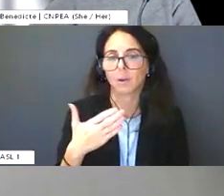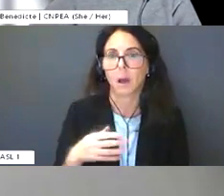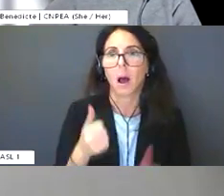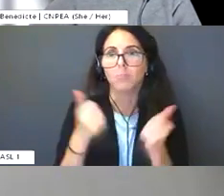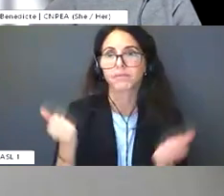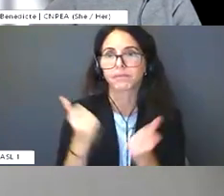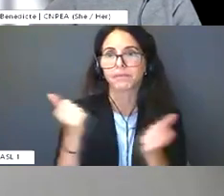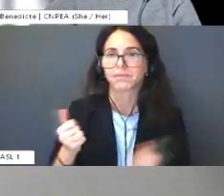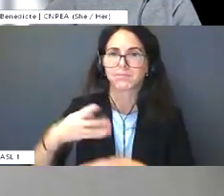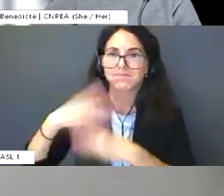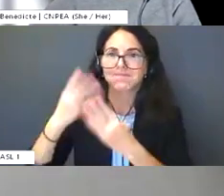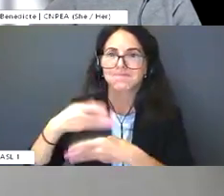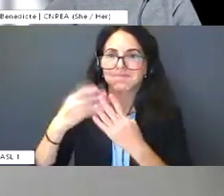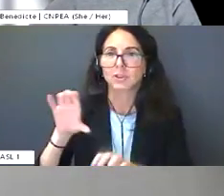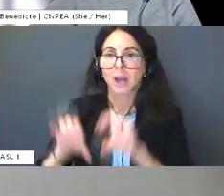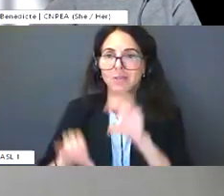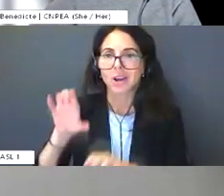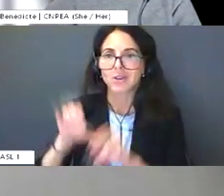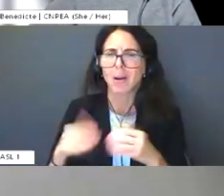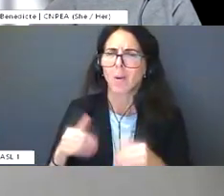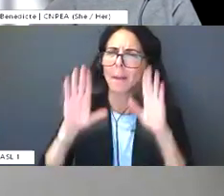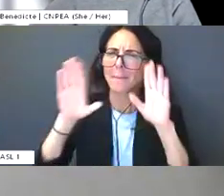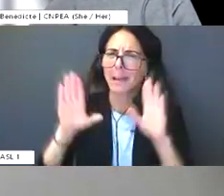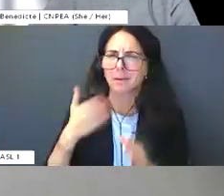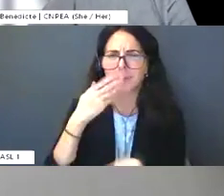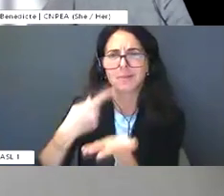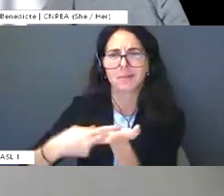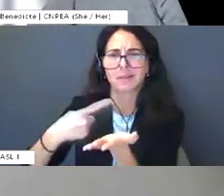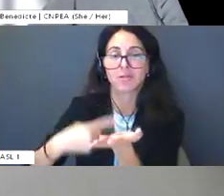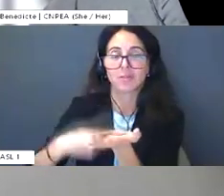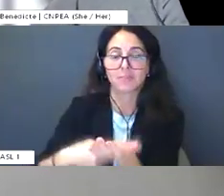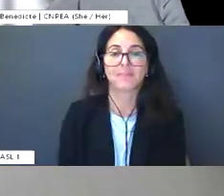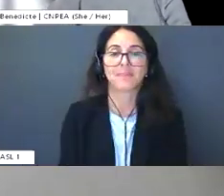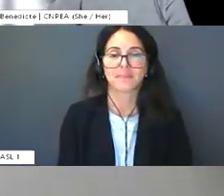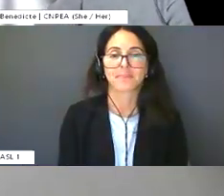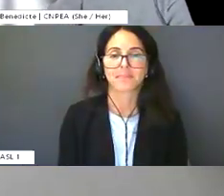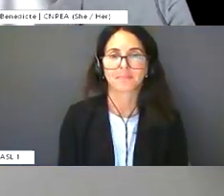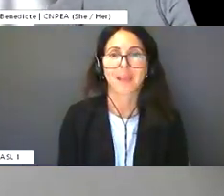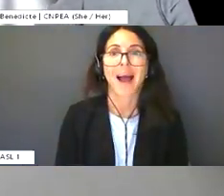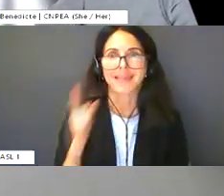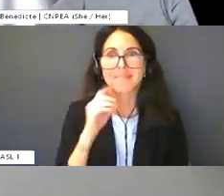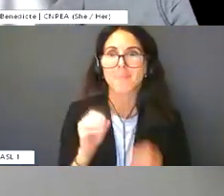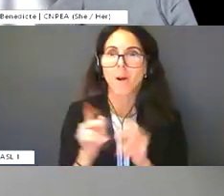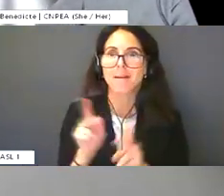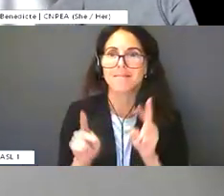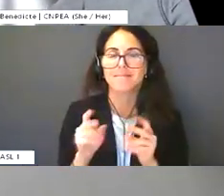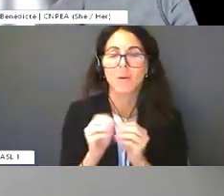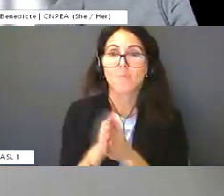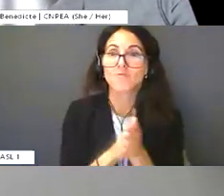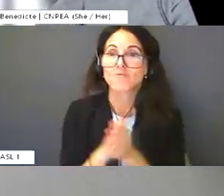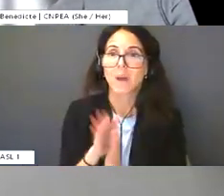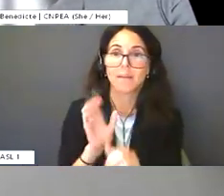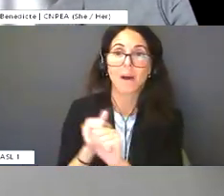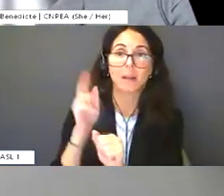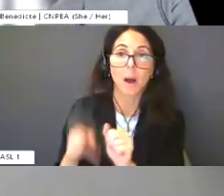chat box. We encouraged, it was just amazing, all the discussion. And I think there's appetite for maybe another follow-up session on